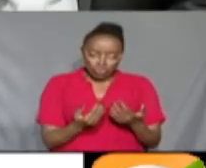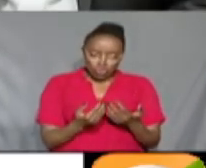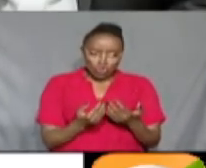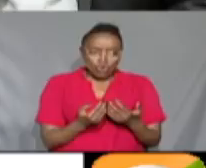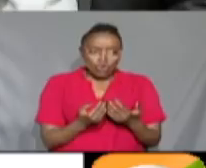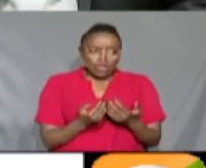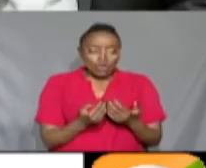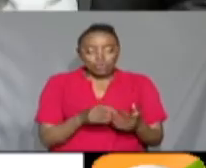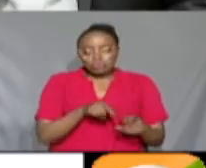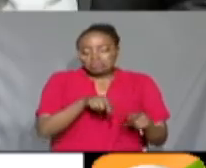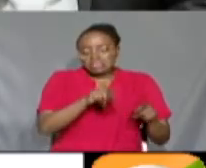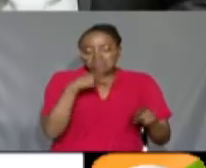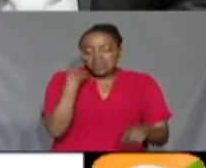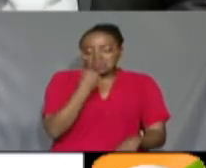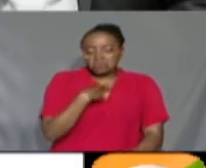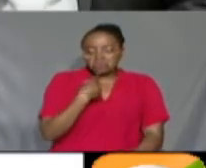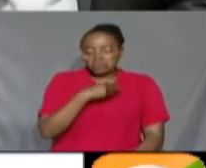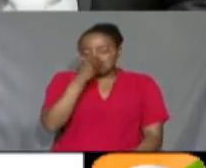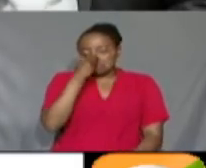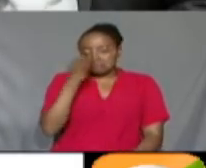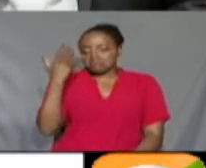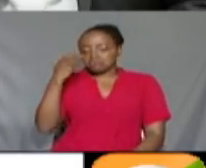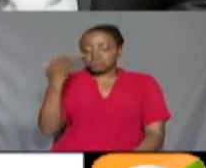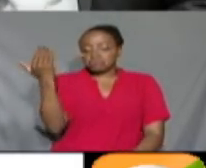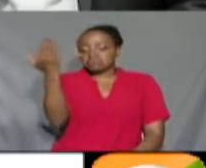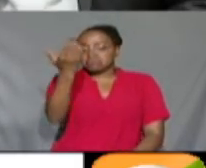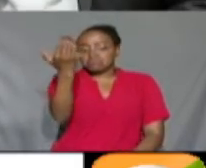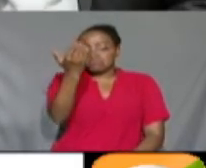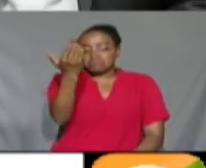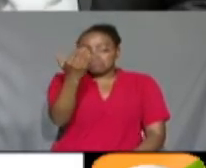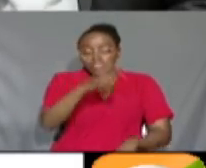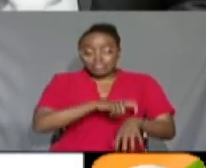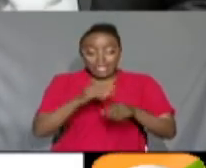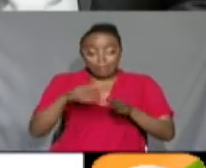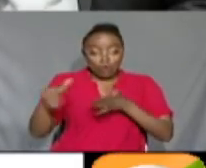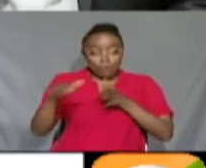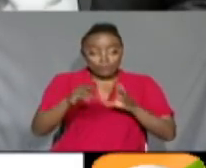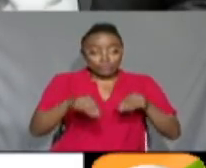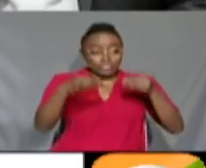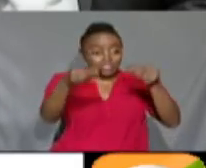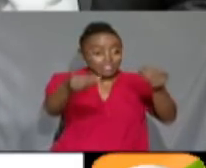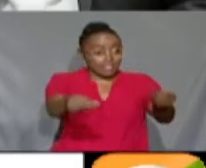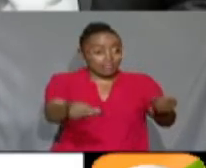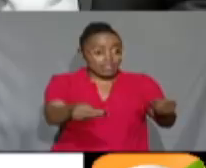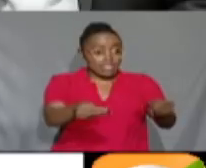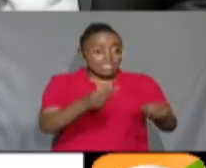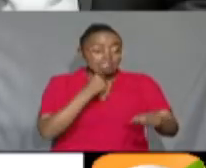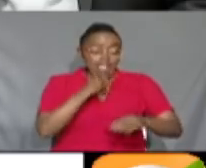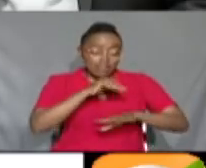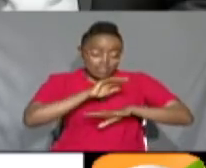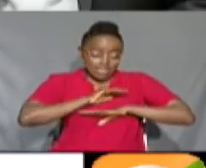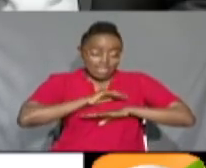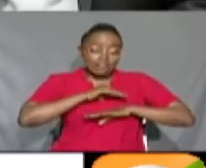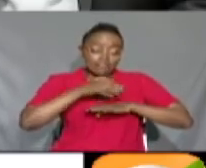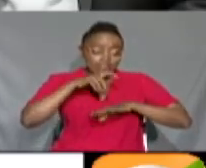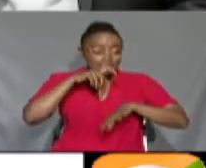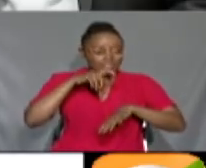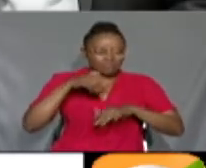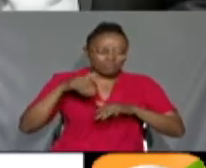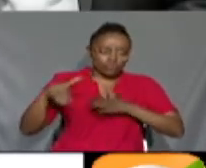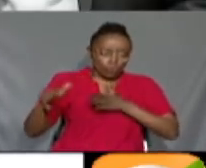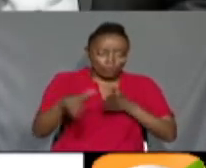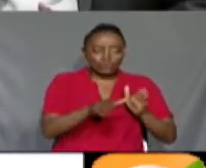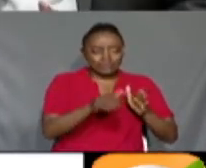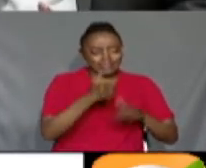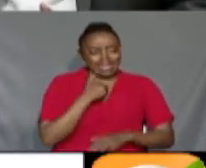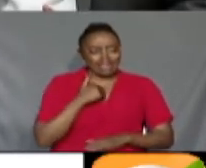just did not care to go and do their presentations when opportunity was given, and I can tell you there was adequate opportunity at Olkalau. And now